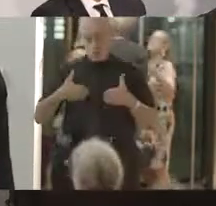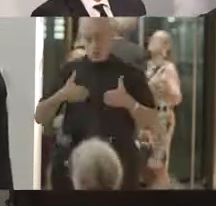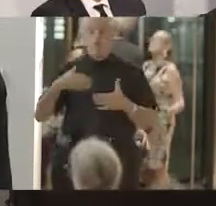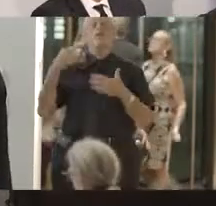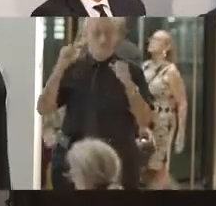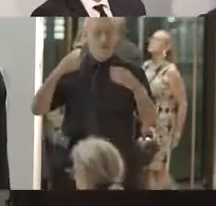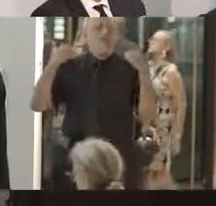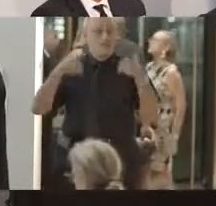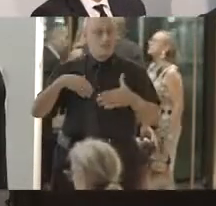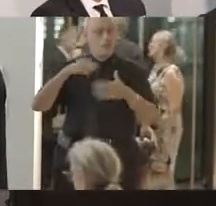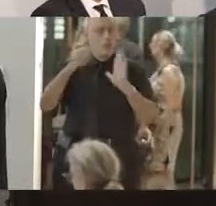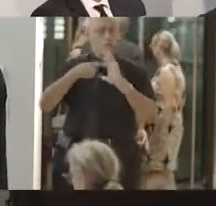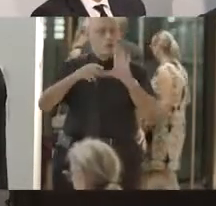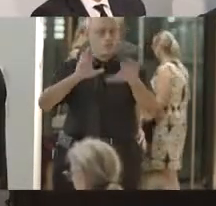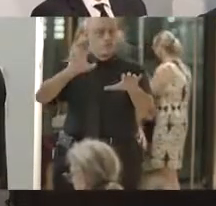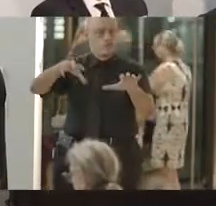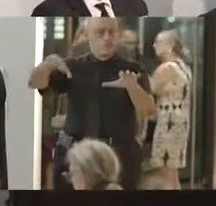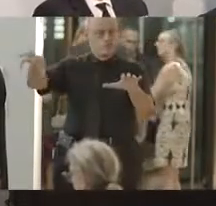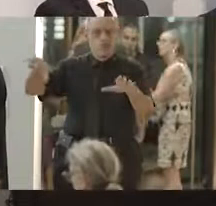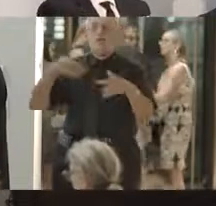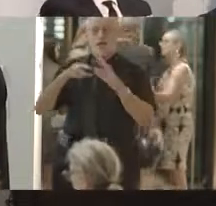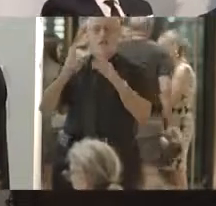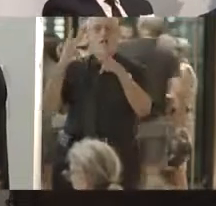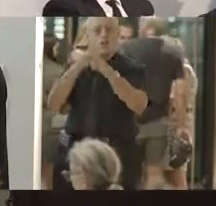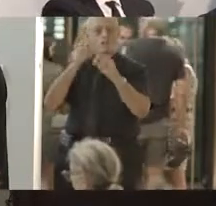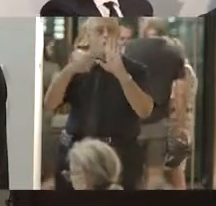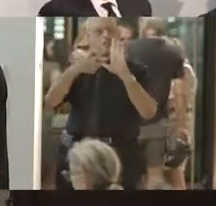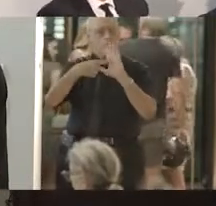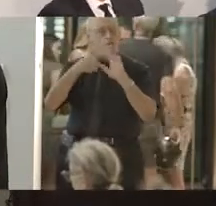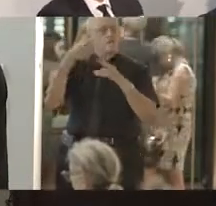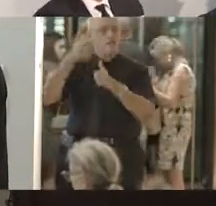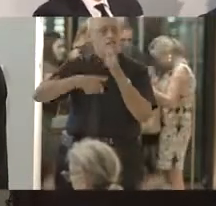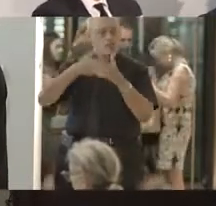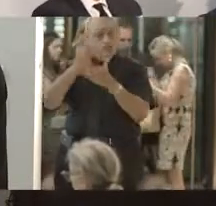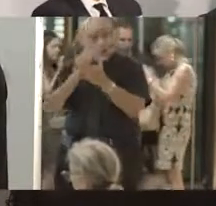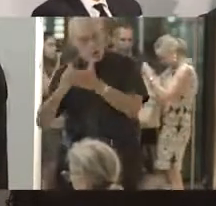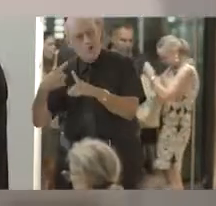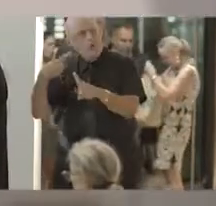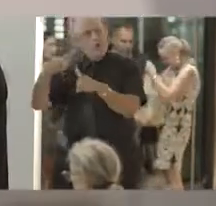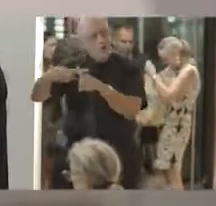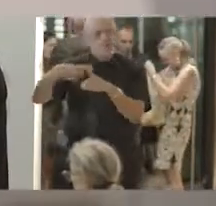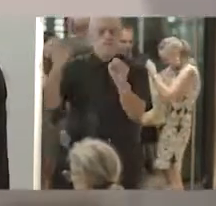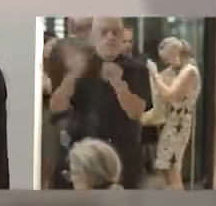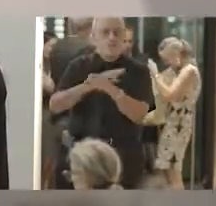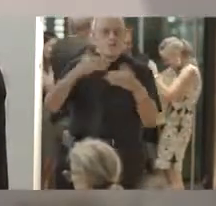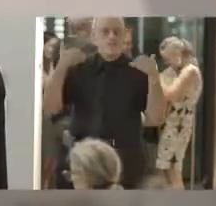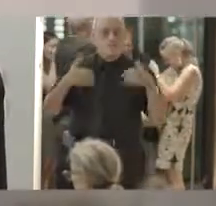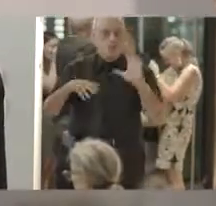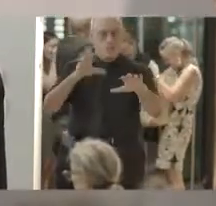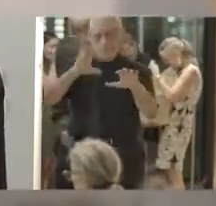Physical models. Yes, there'll be computational models of each reach, and there'll be a full physical